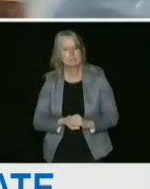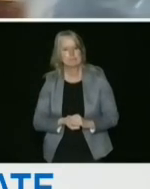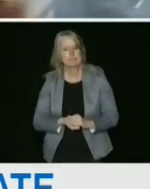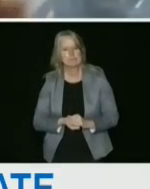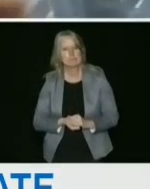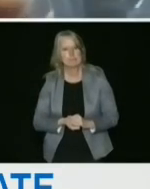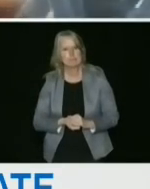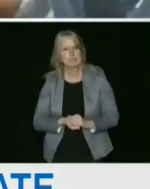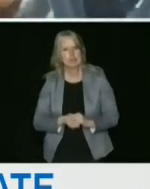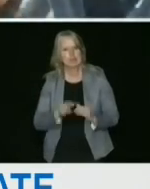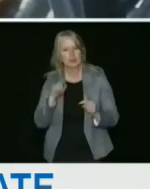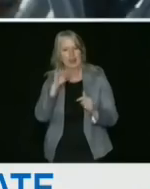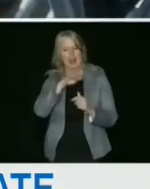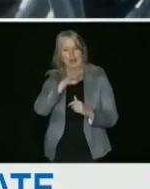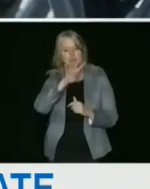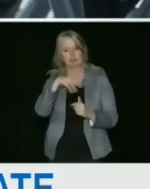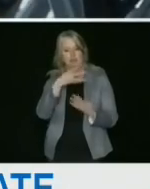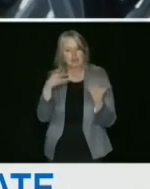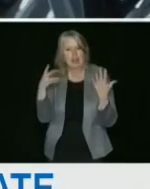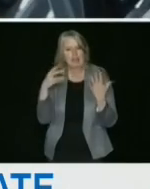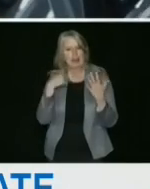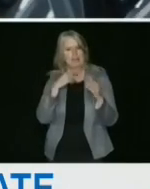relating to the different scenarios.